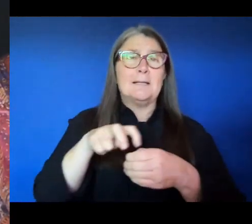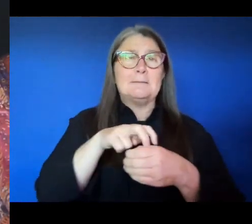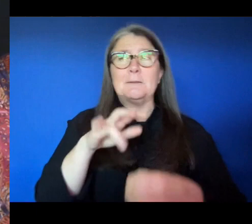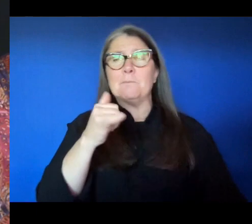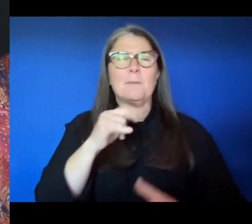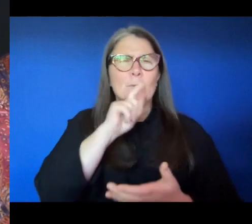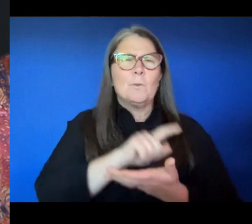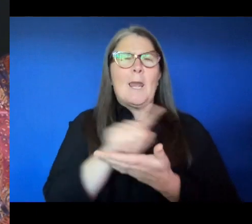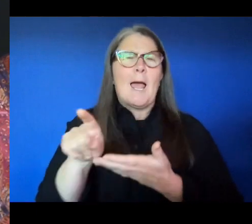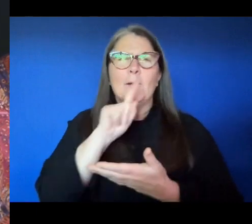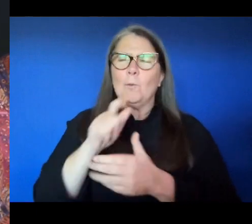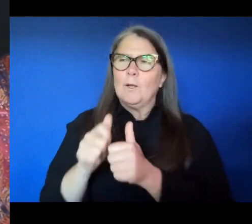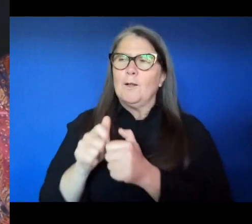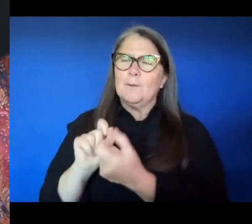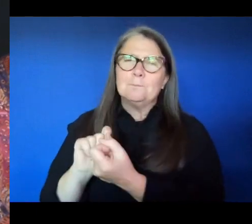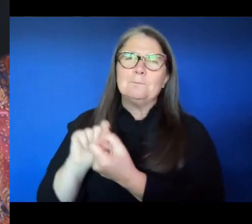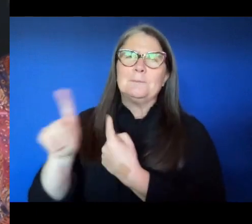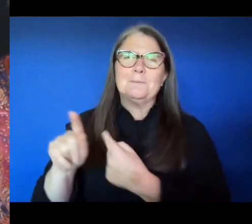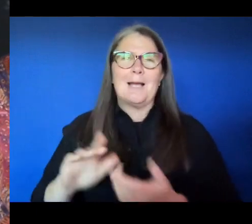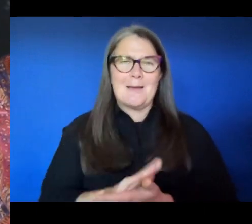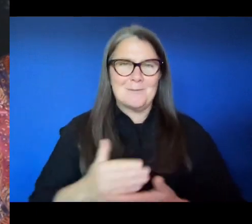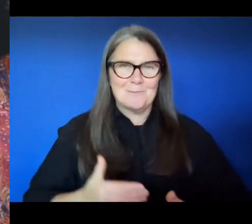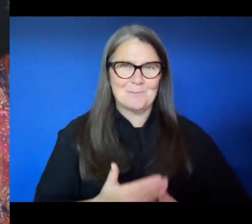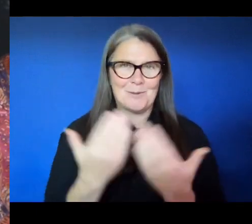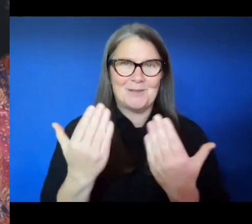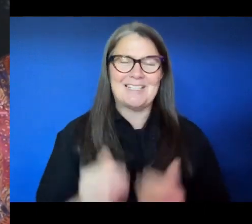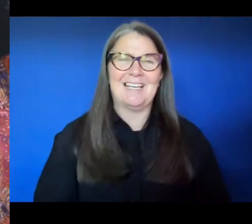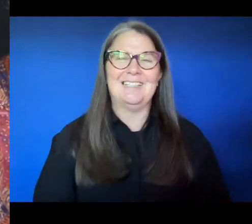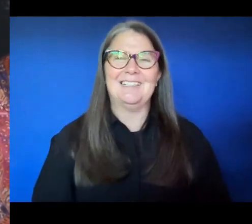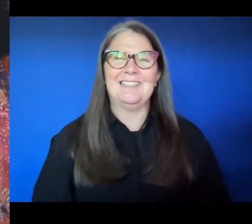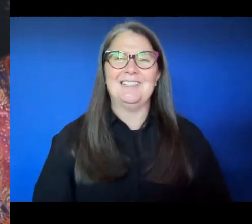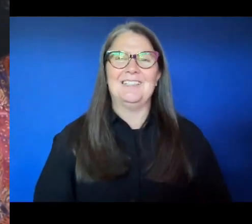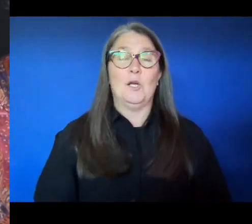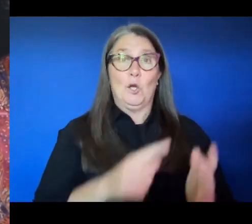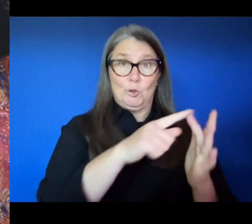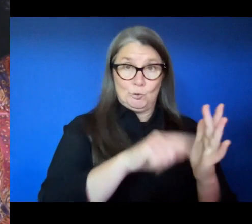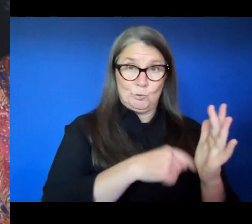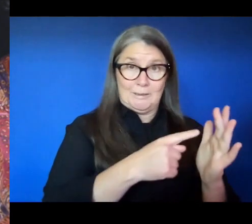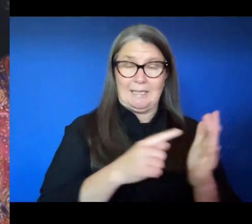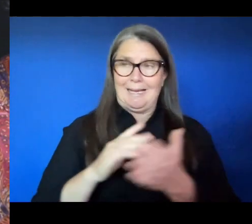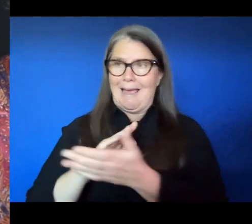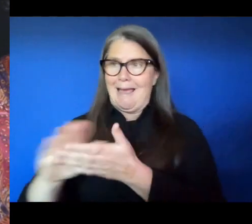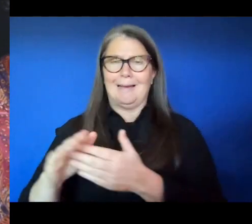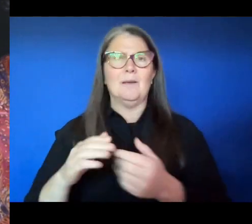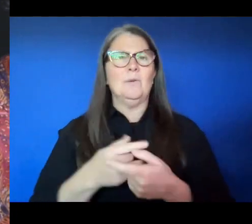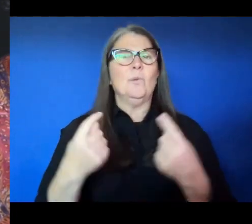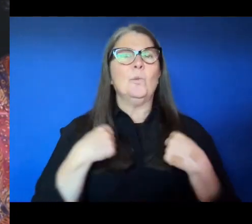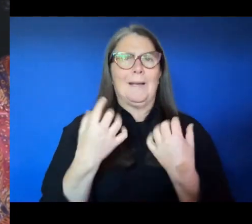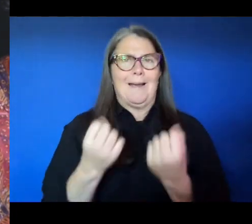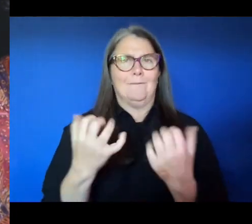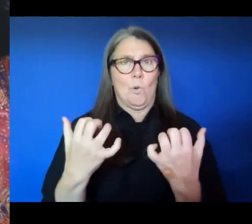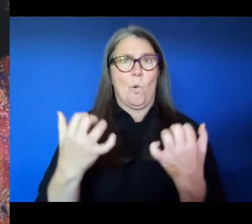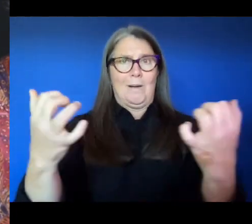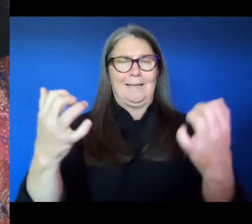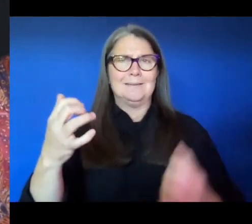afterward. But Judy and Helen, before we begin, for our blind and low vision audiences at home